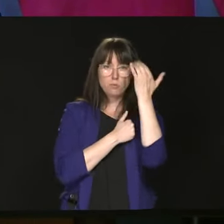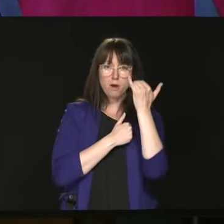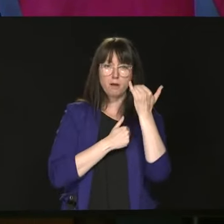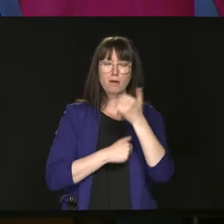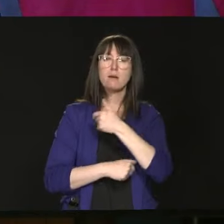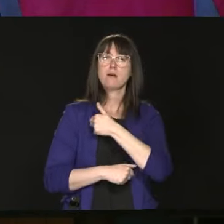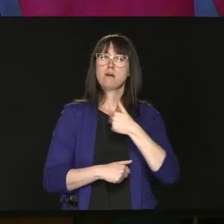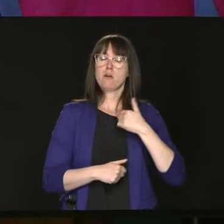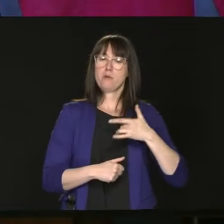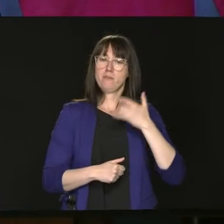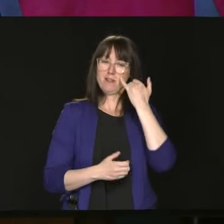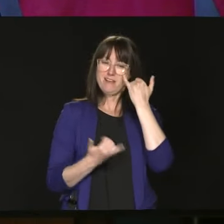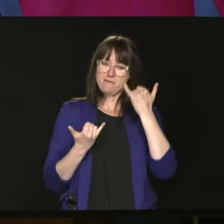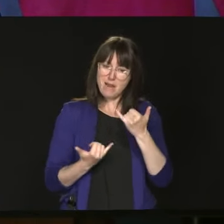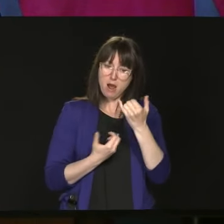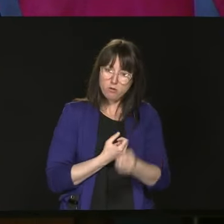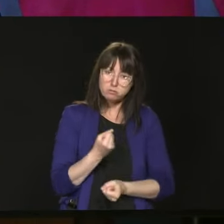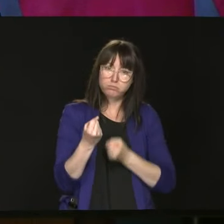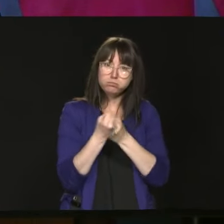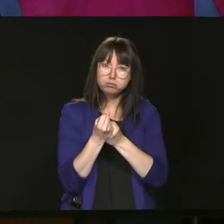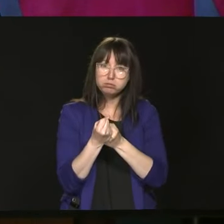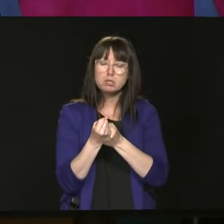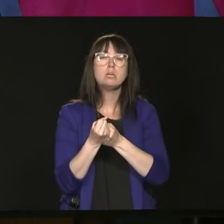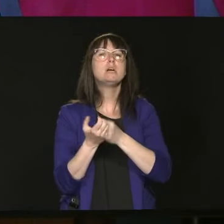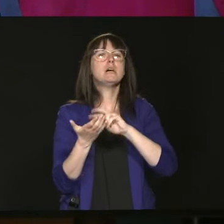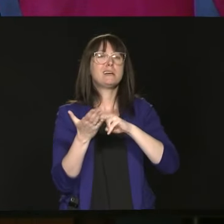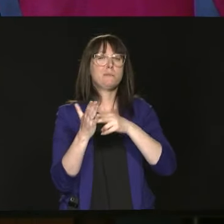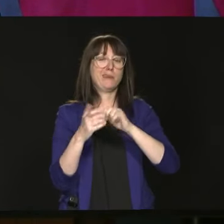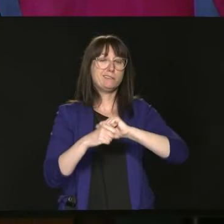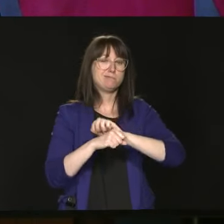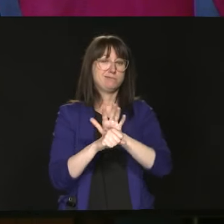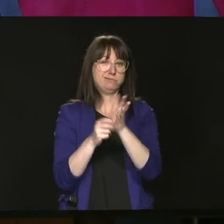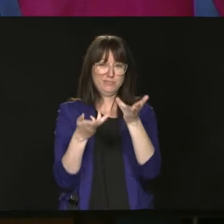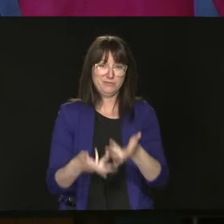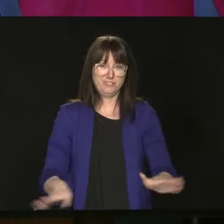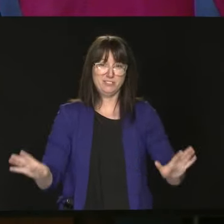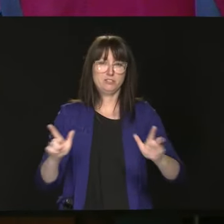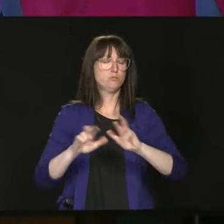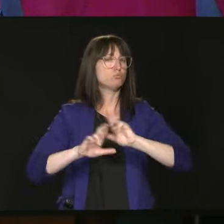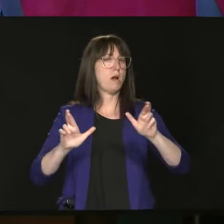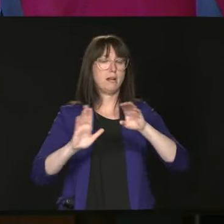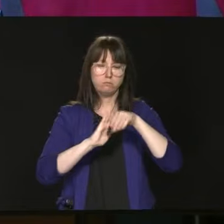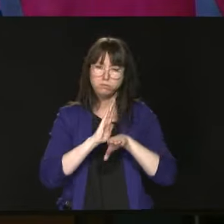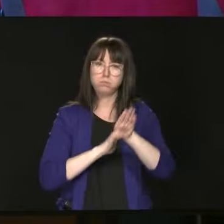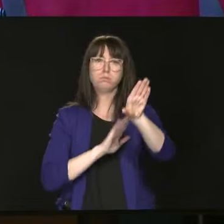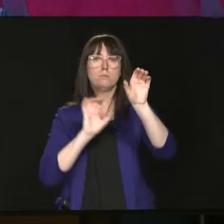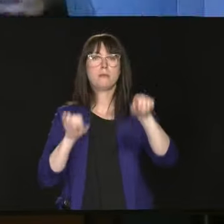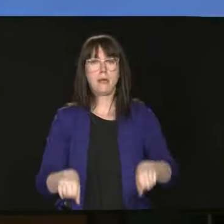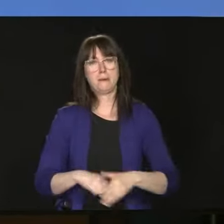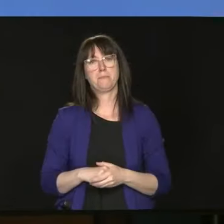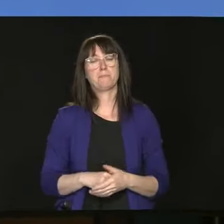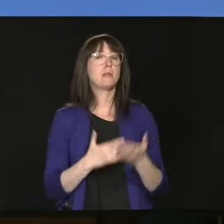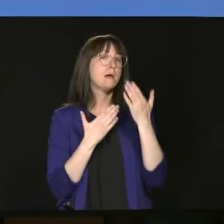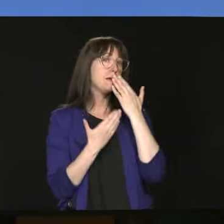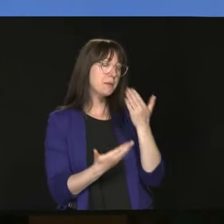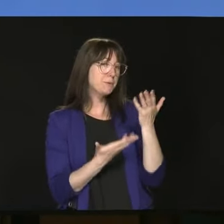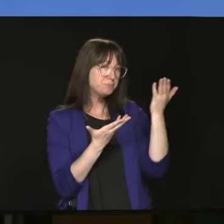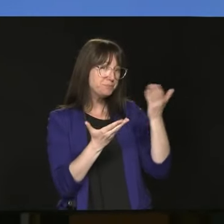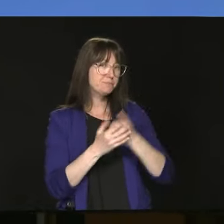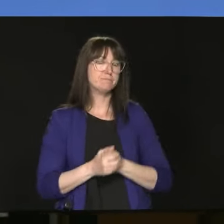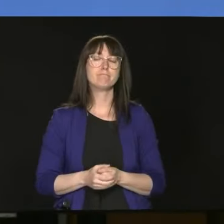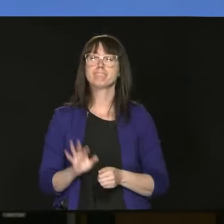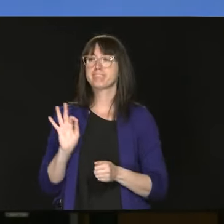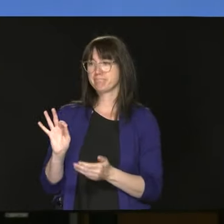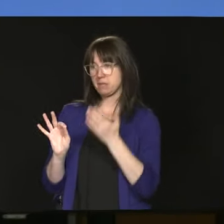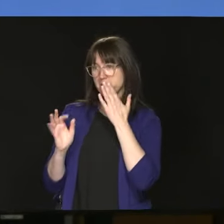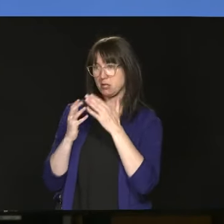more prepared to get out of this challenge when we get through it. So thank you very much. Thanks, Christia. Okay, thank you very much, Bill.